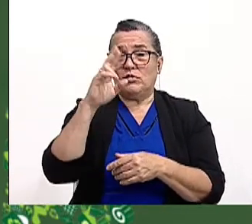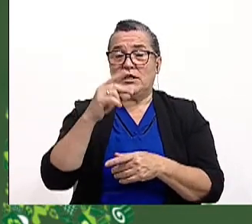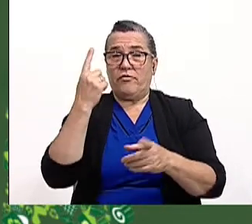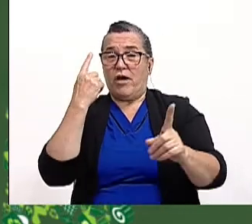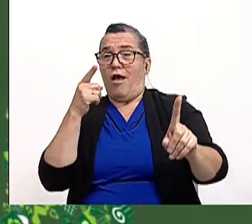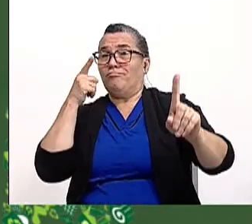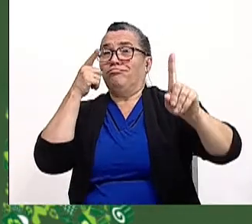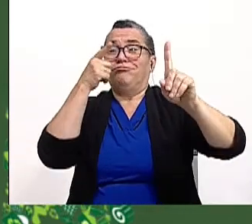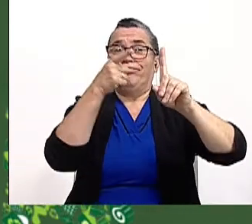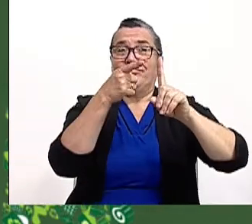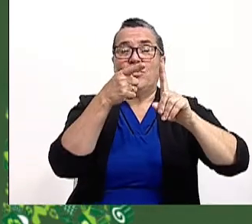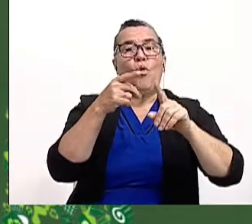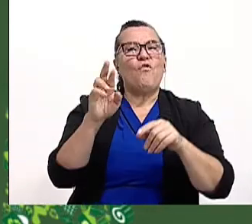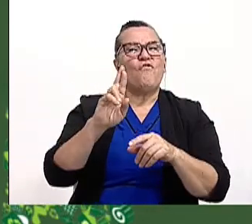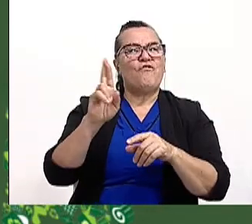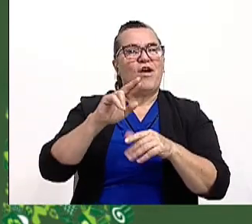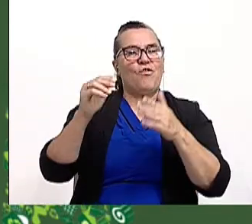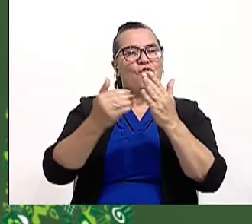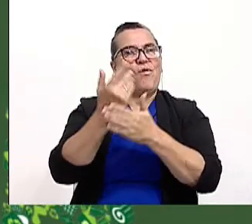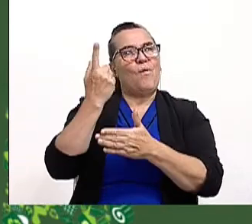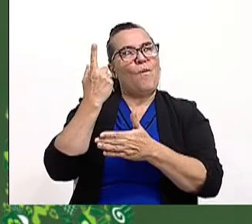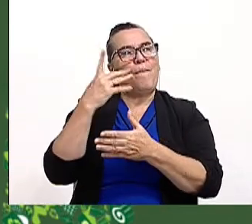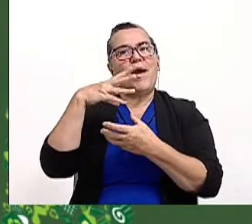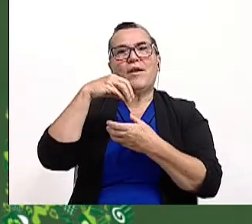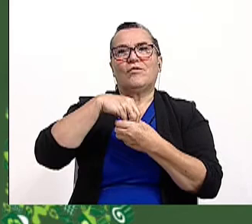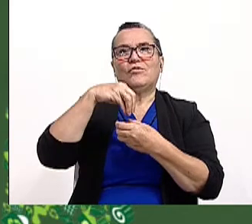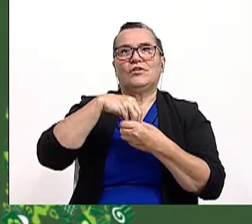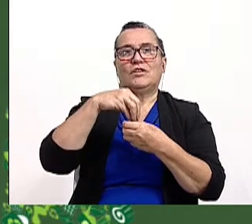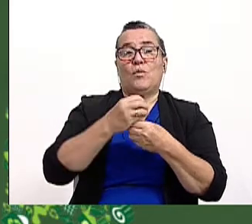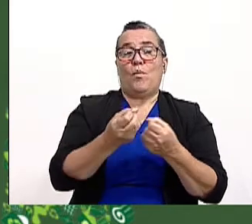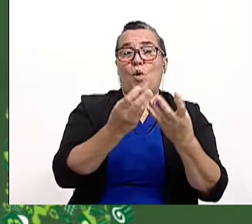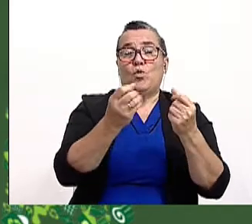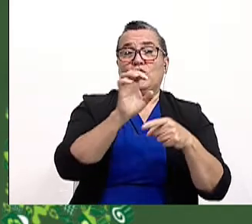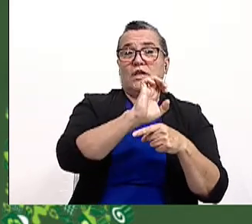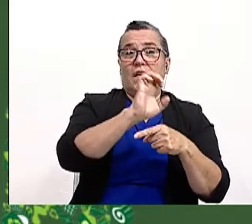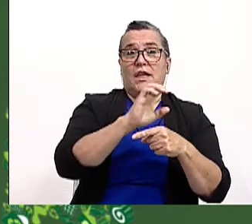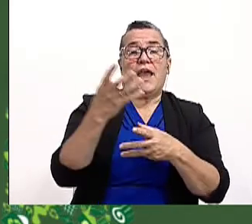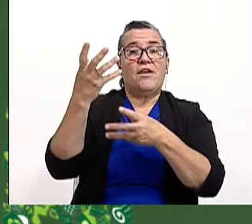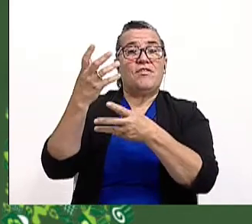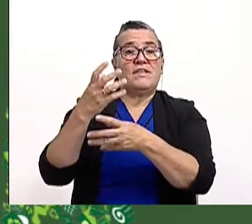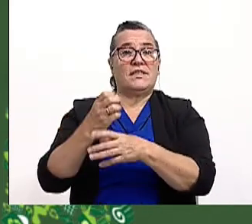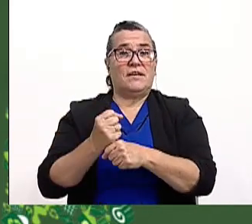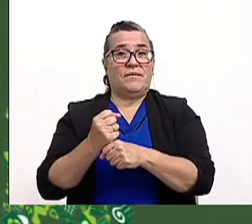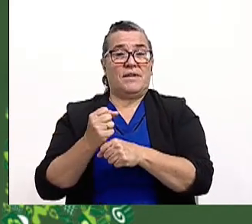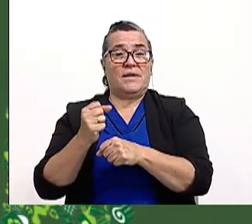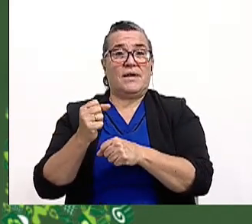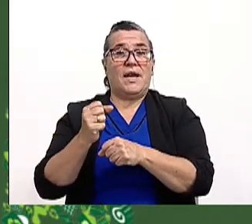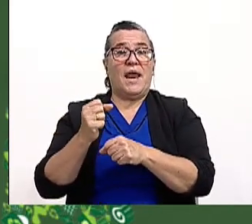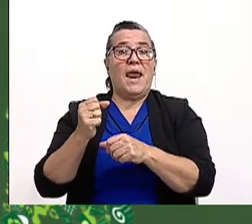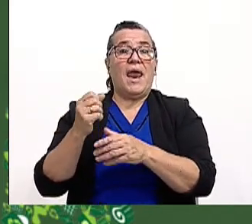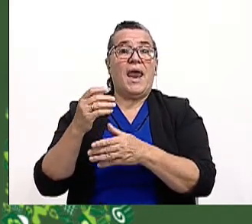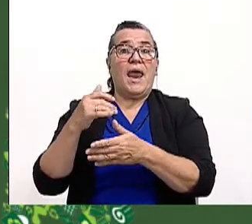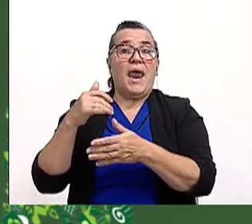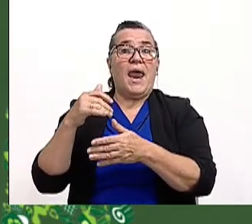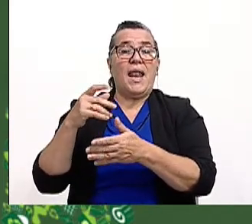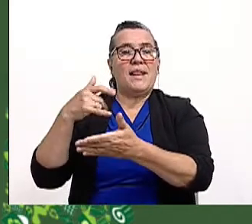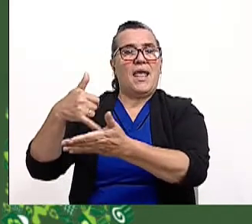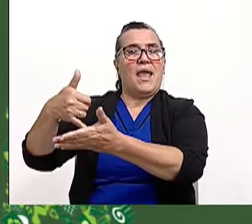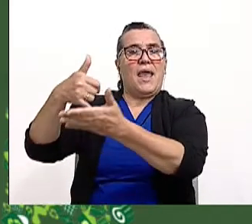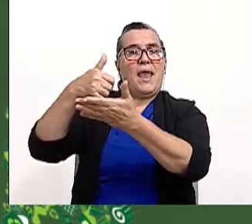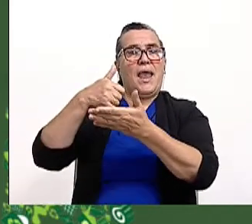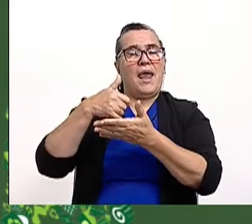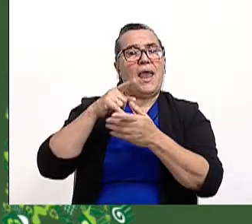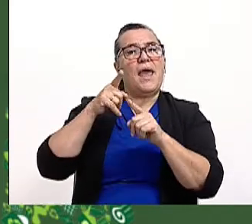new record in clean energy production and received their latest Biosphere Reserve declaration by